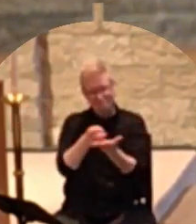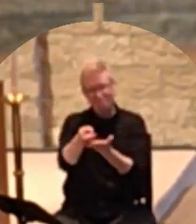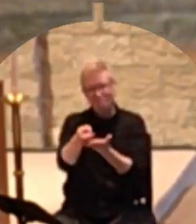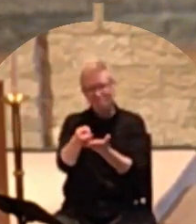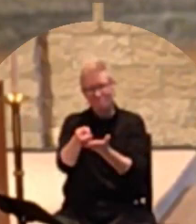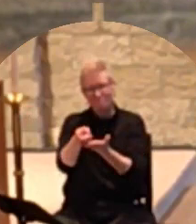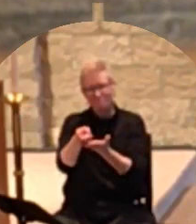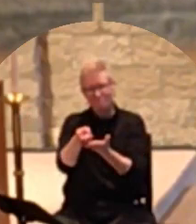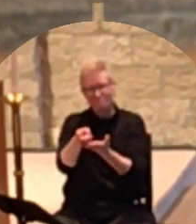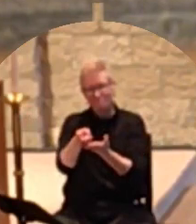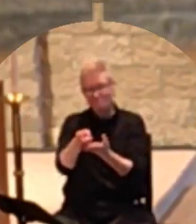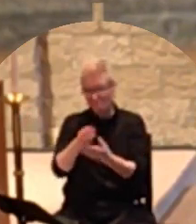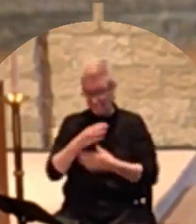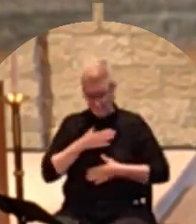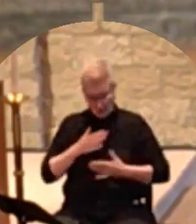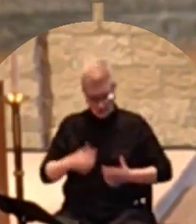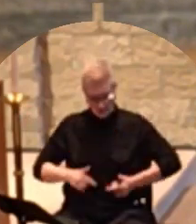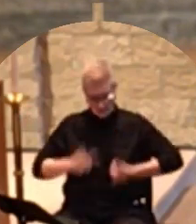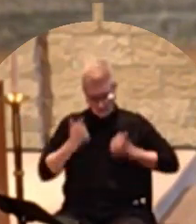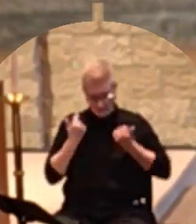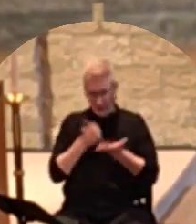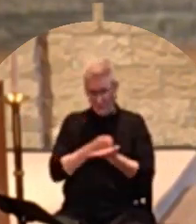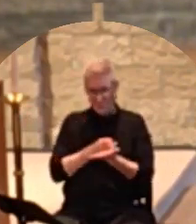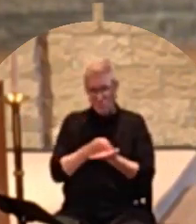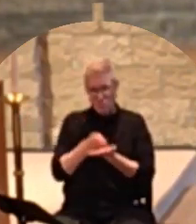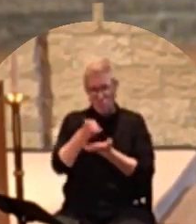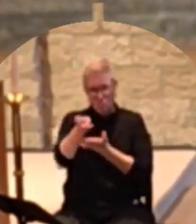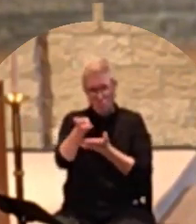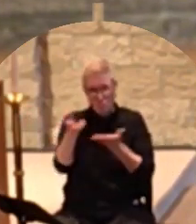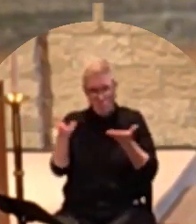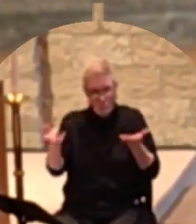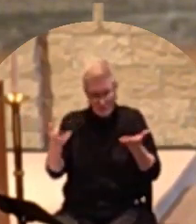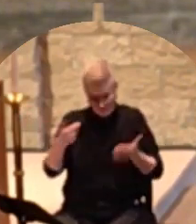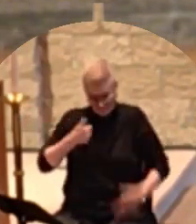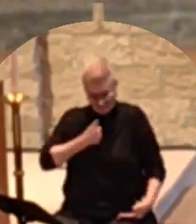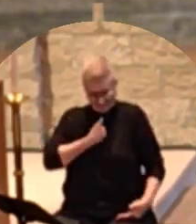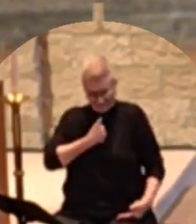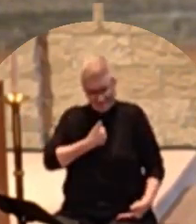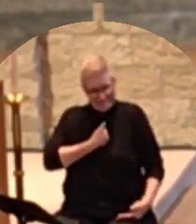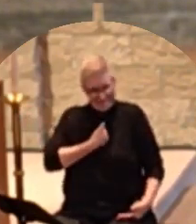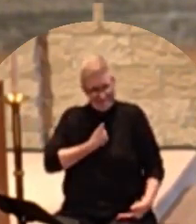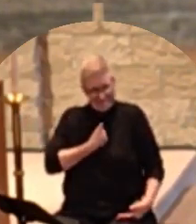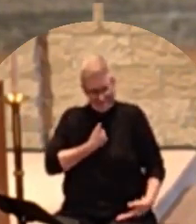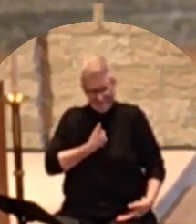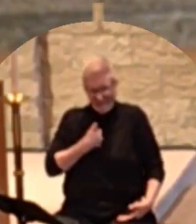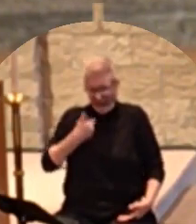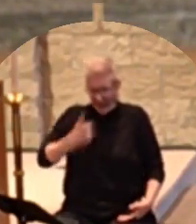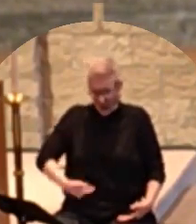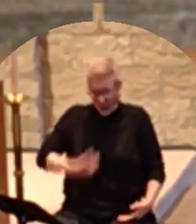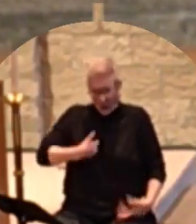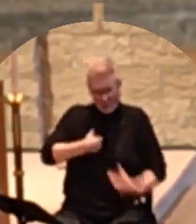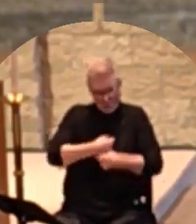the truth of my life, that I am a creation of a loving